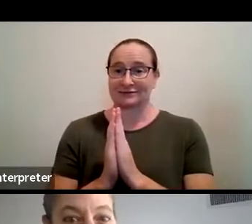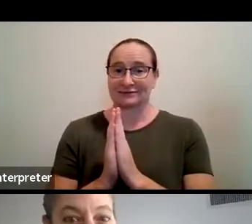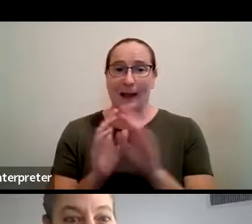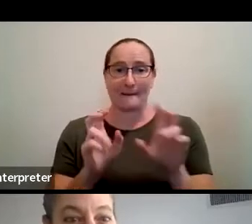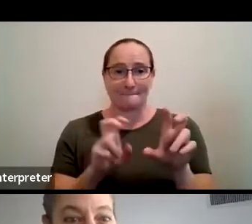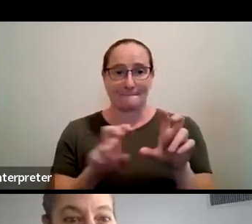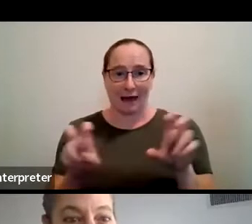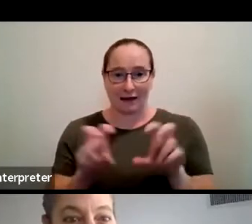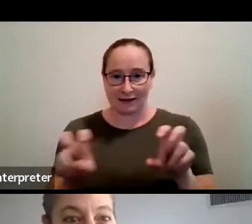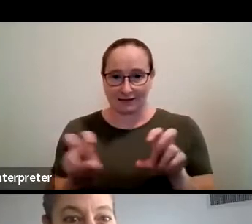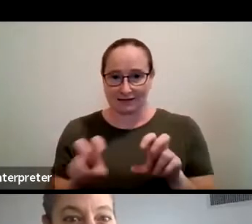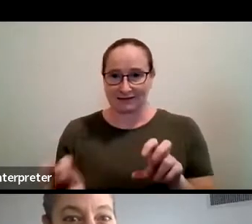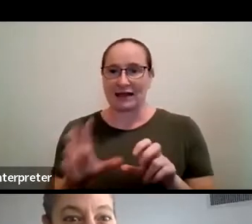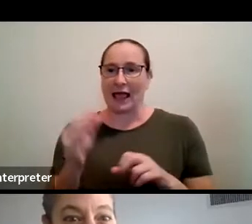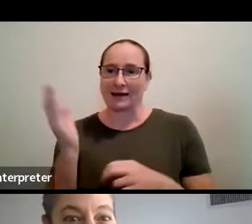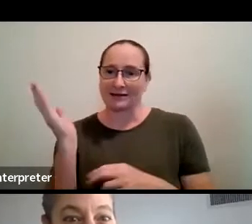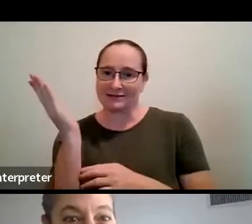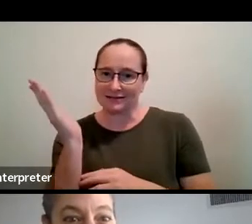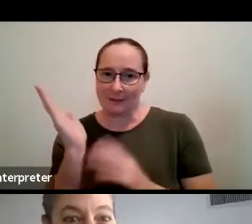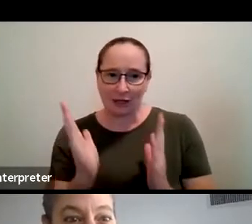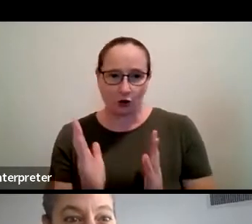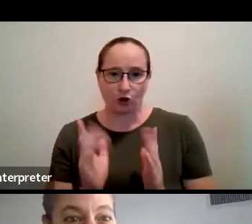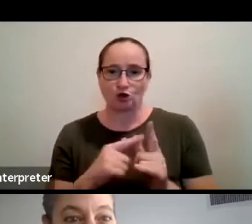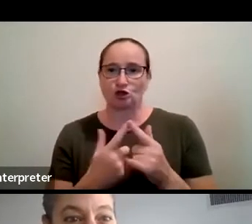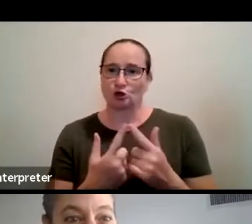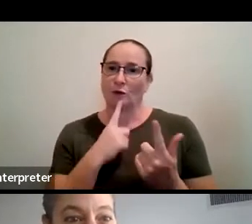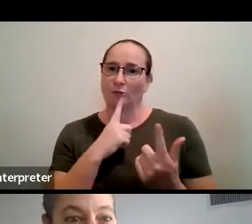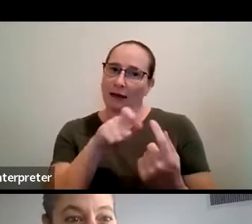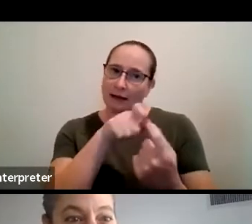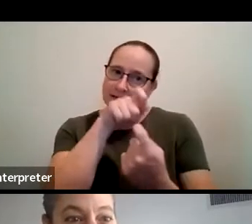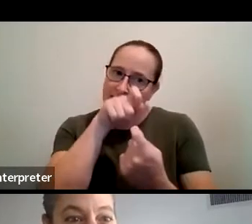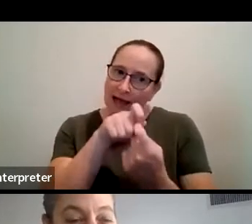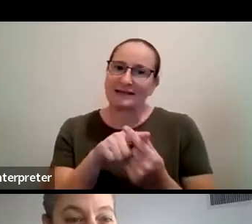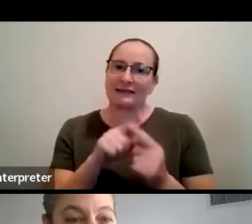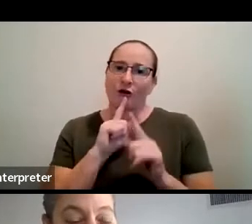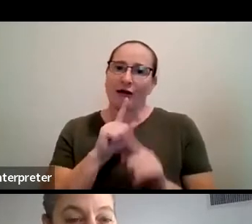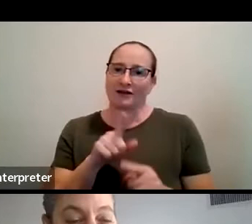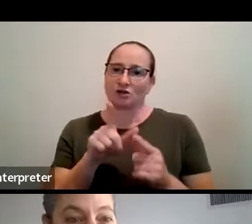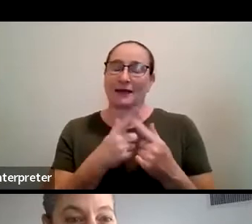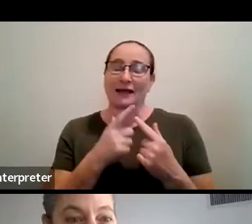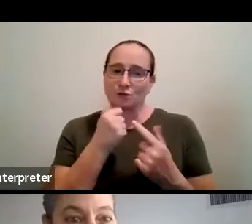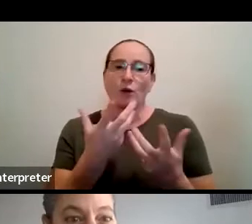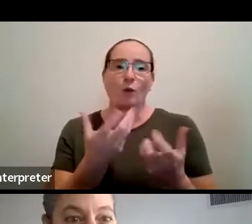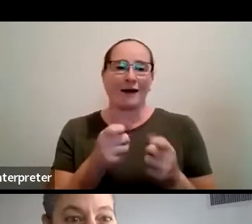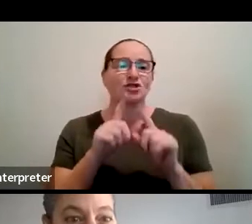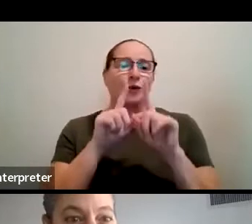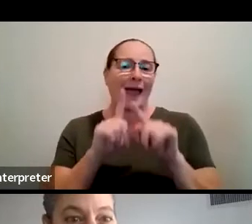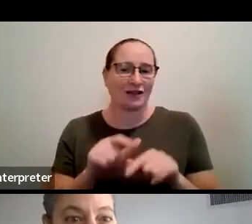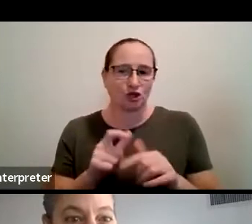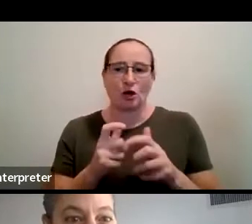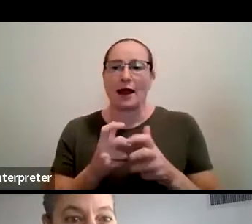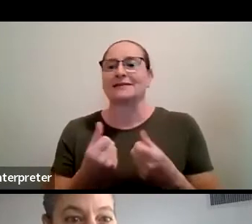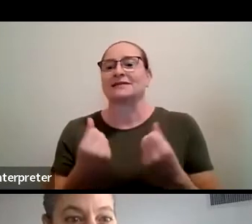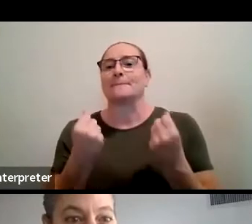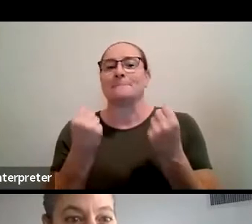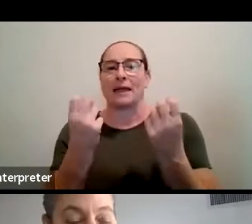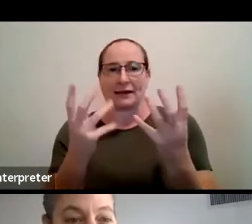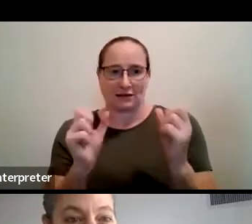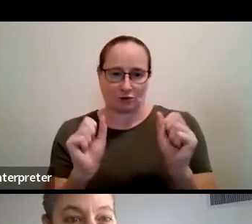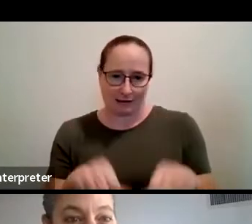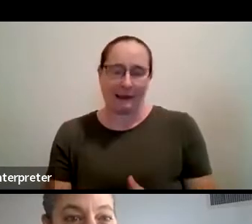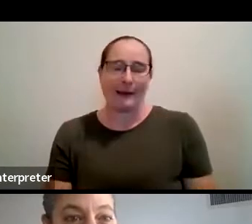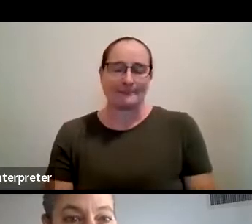panelists and speakers to be concise in their answers, because we do want to answer as many questions as